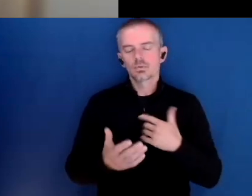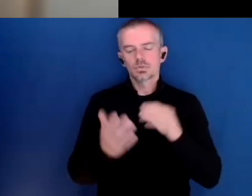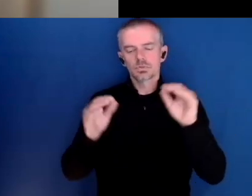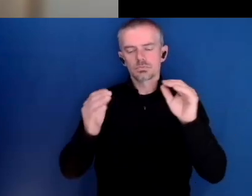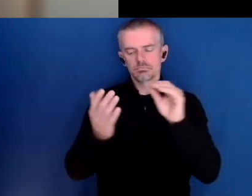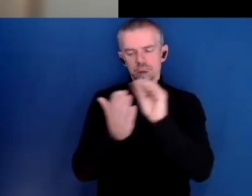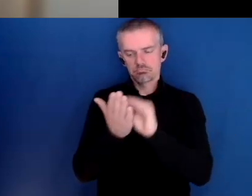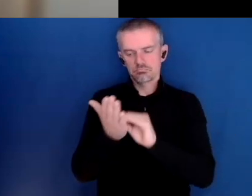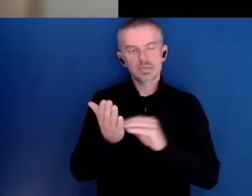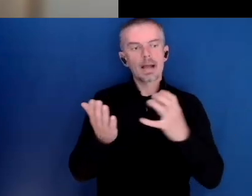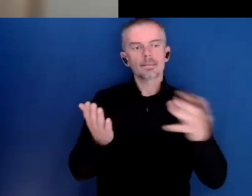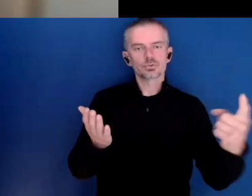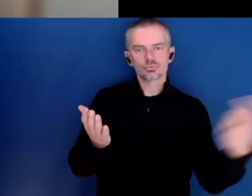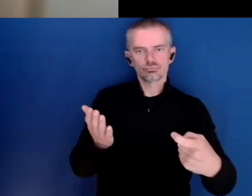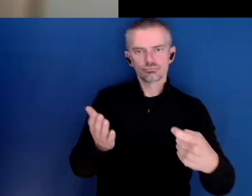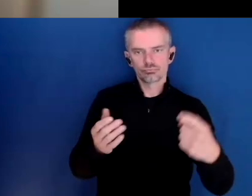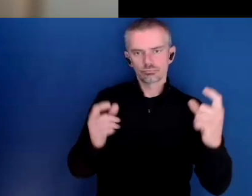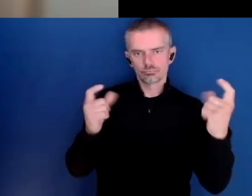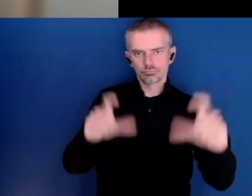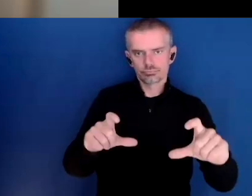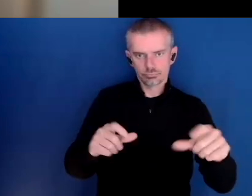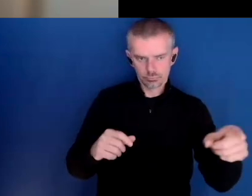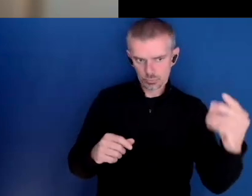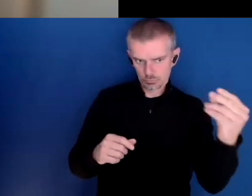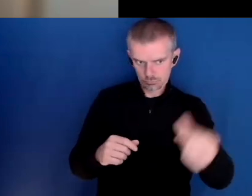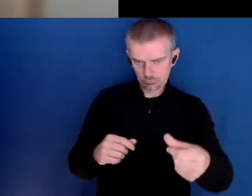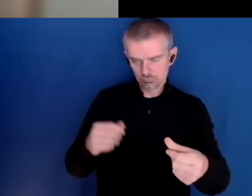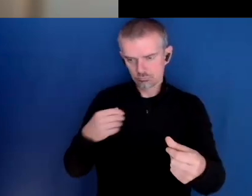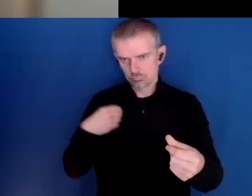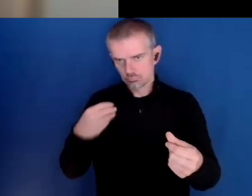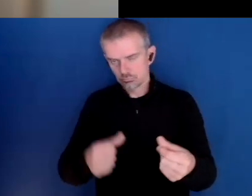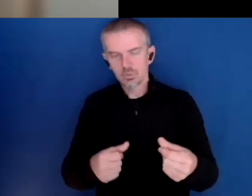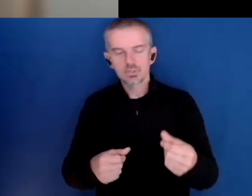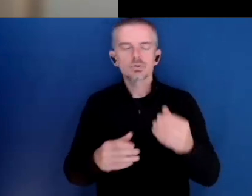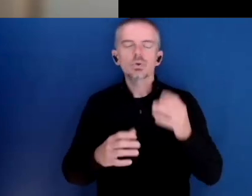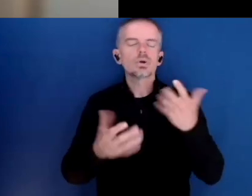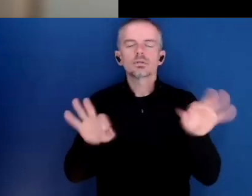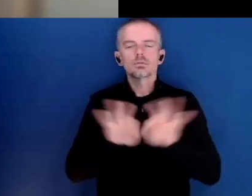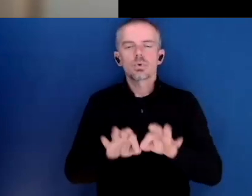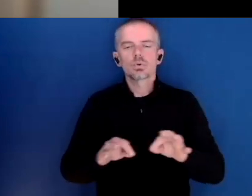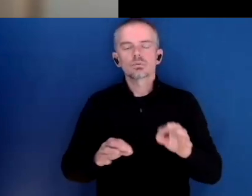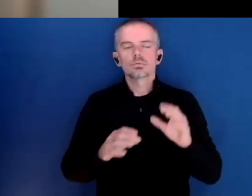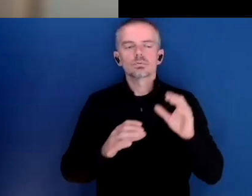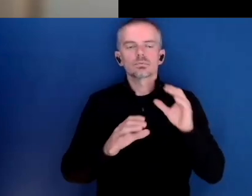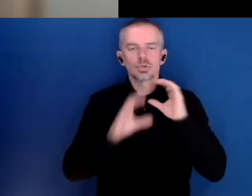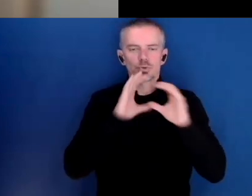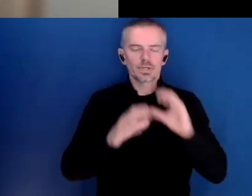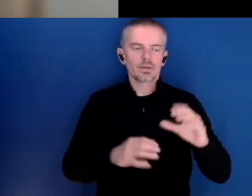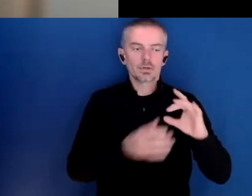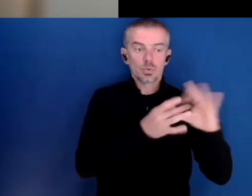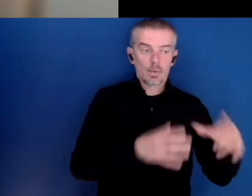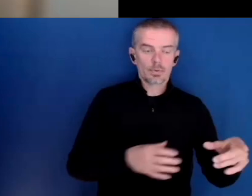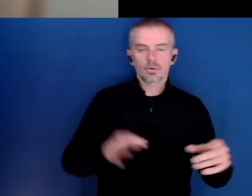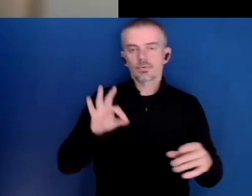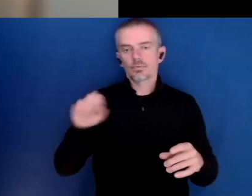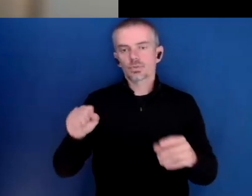And I think just the communication between the cooperator and the Forest Service project manager to be like, hey, we didn't get as